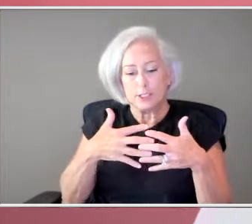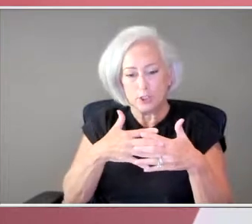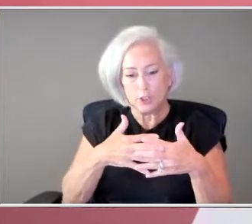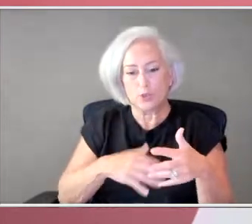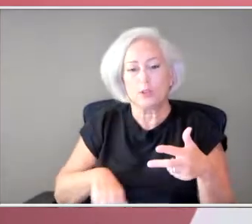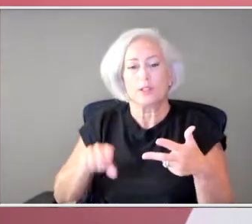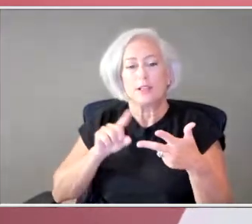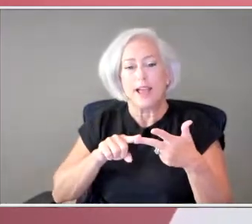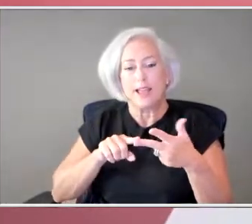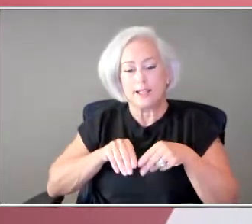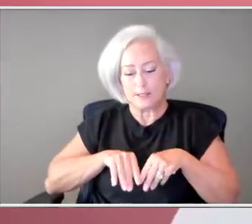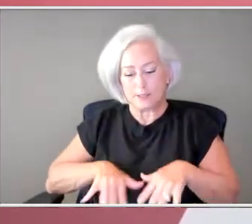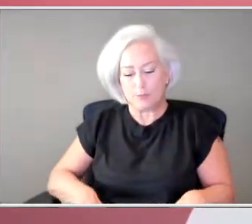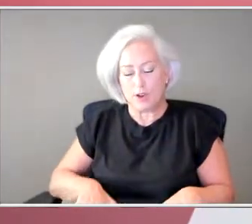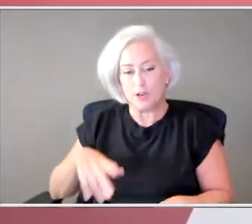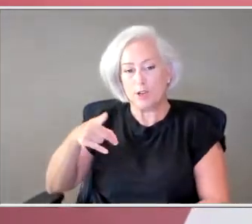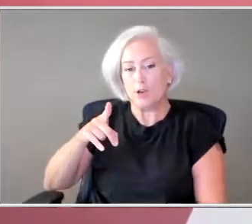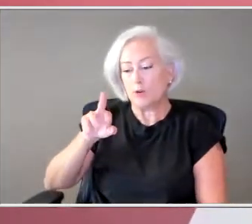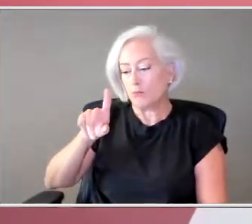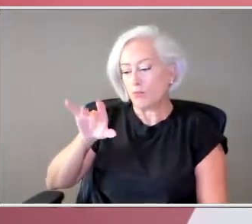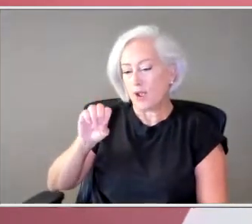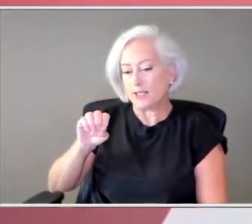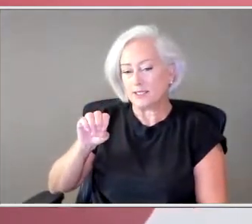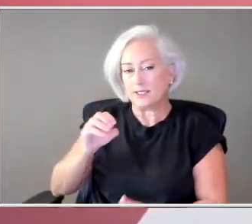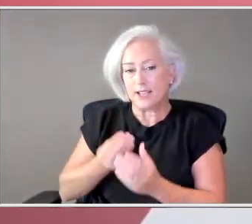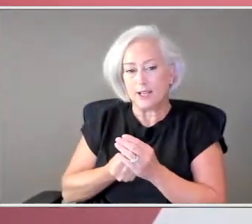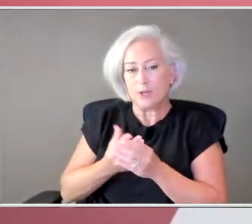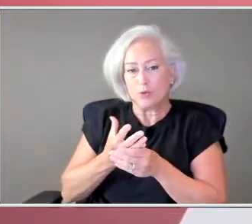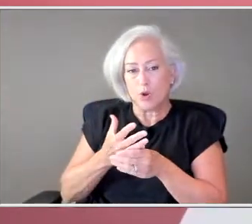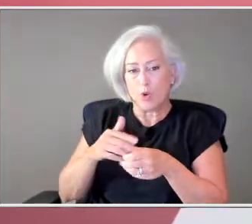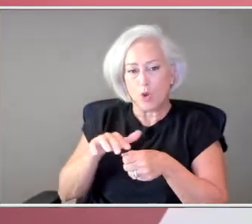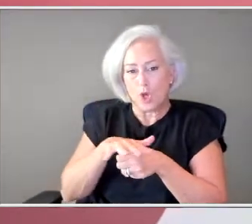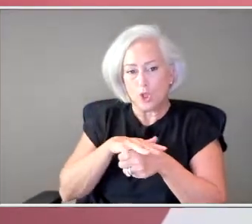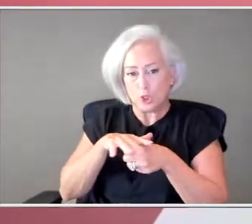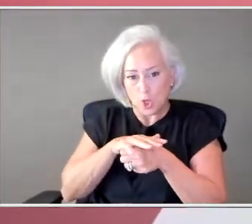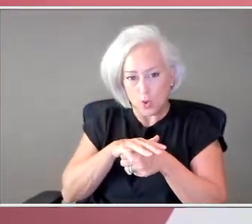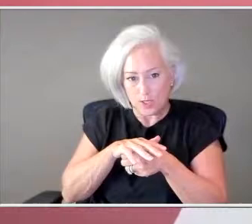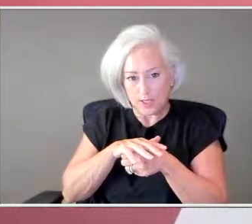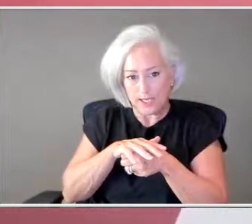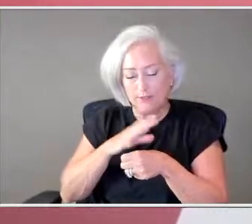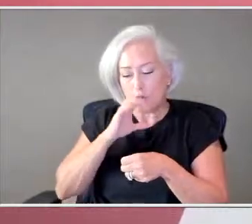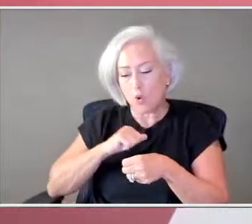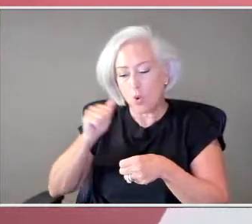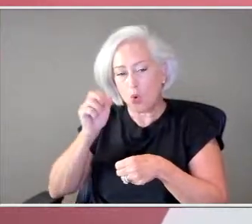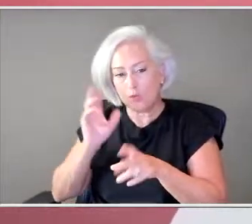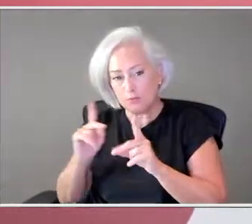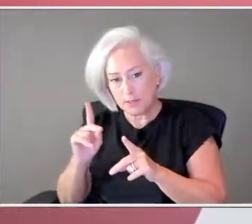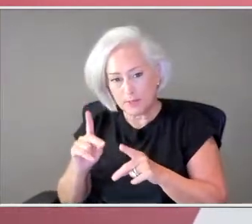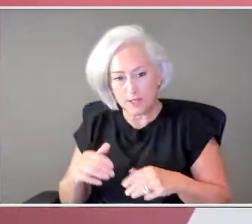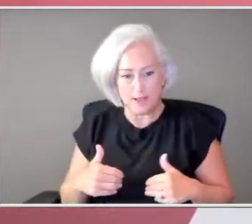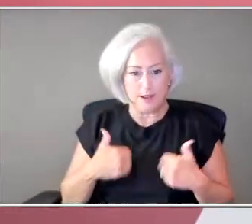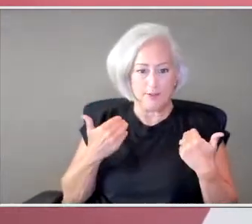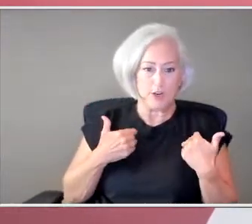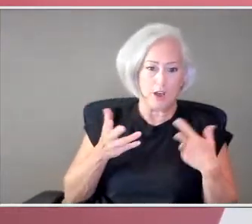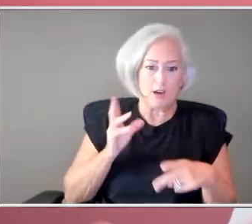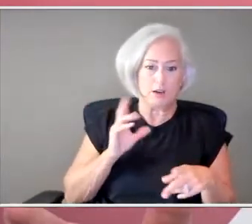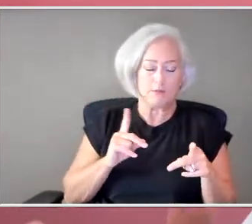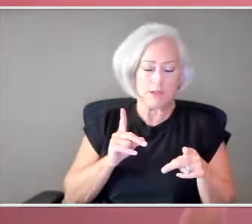tends to grow locally in older people and spread in younger people. The cancer cells are old. They say, I don't want to travel, I'll just stay here.